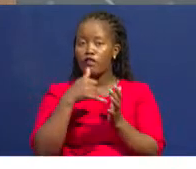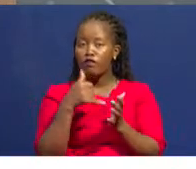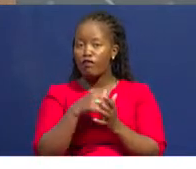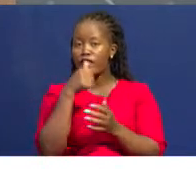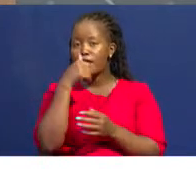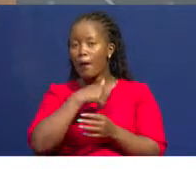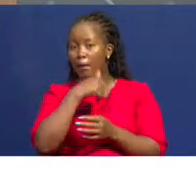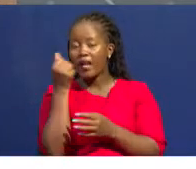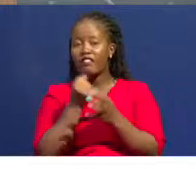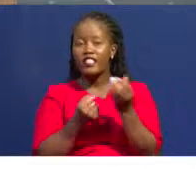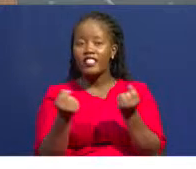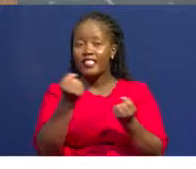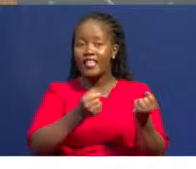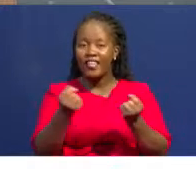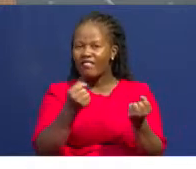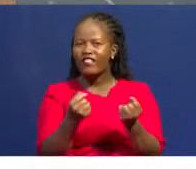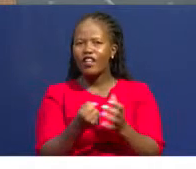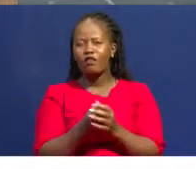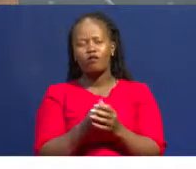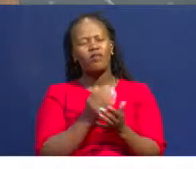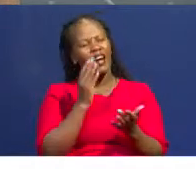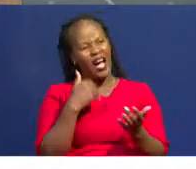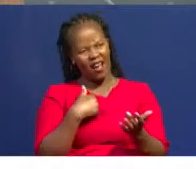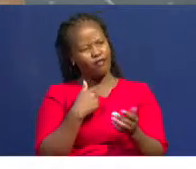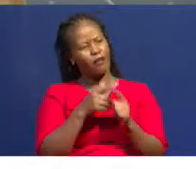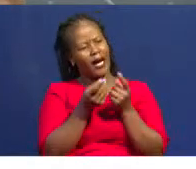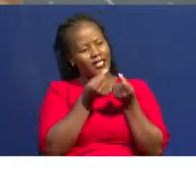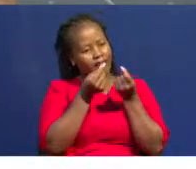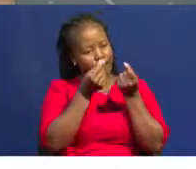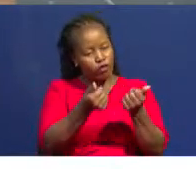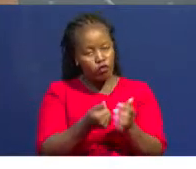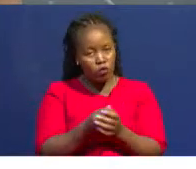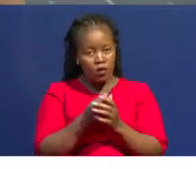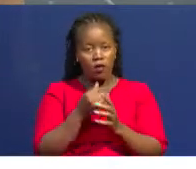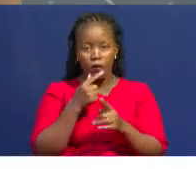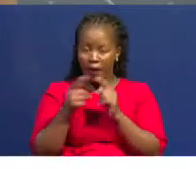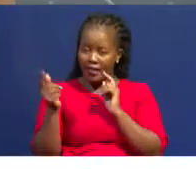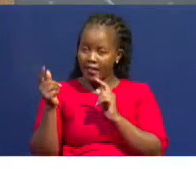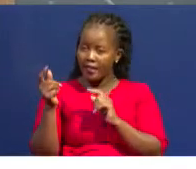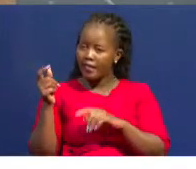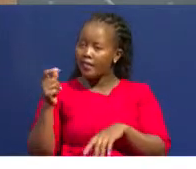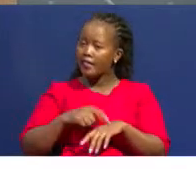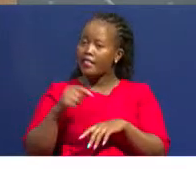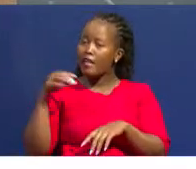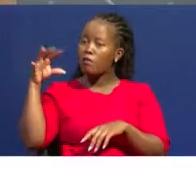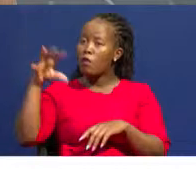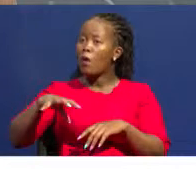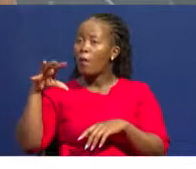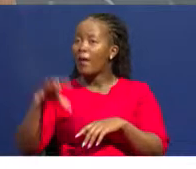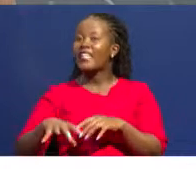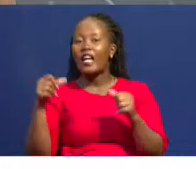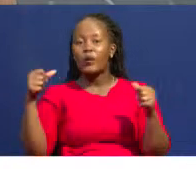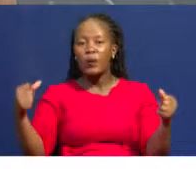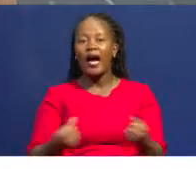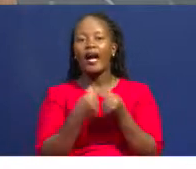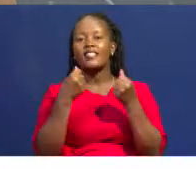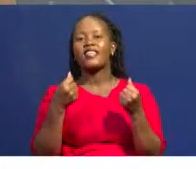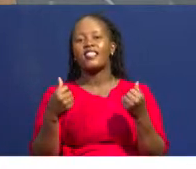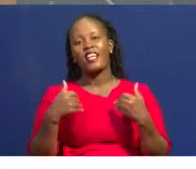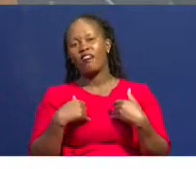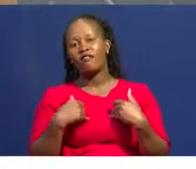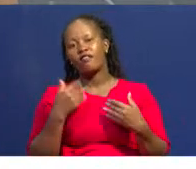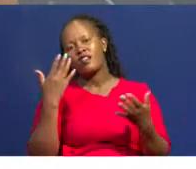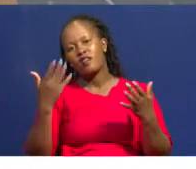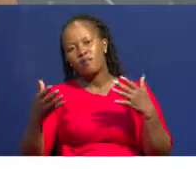We have. There are few. But when a matatu have an accident, may collide, may be hit